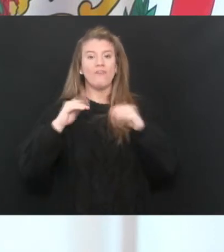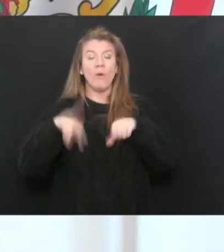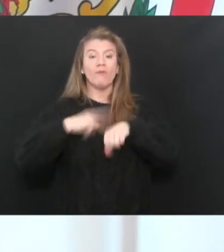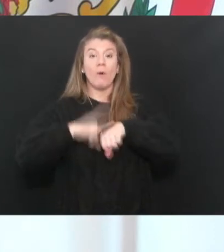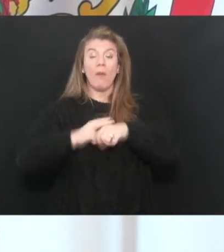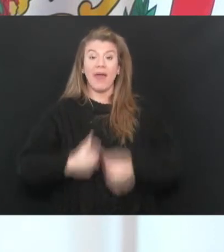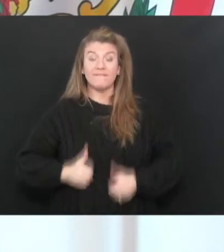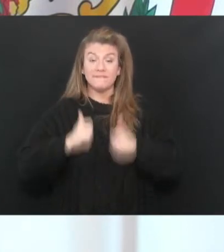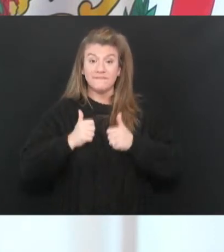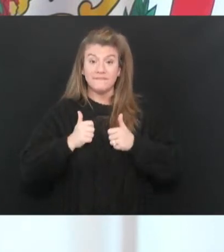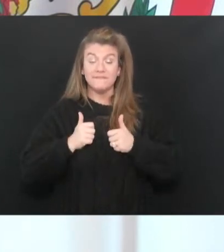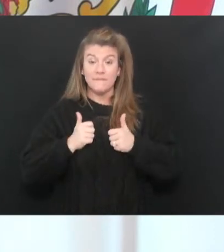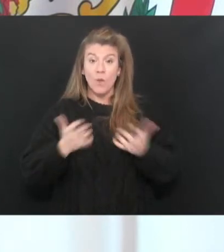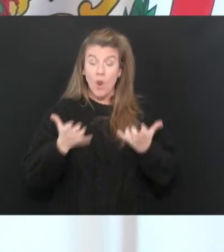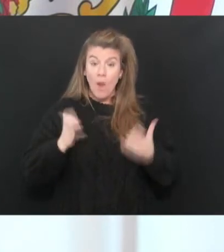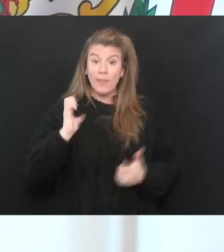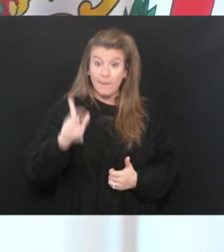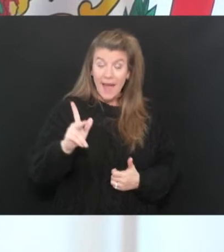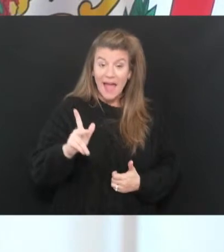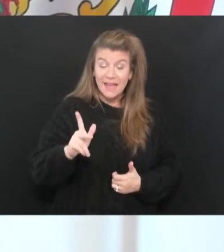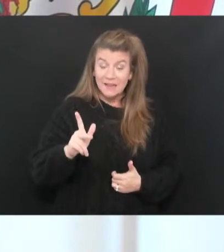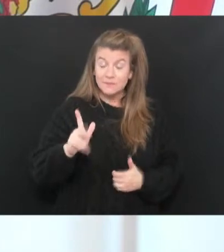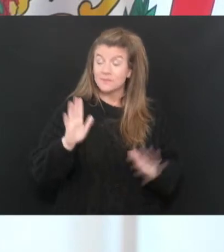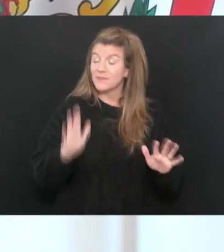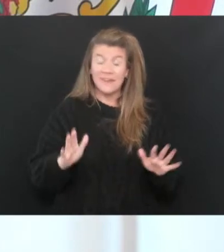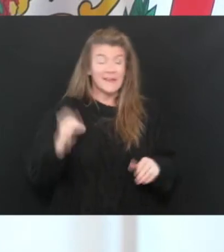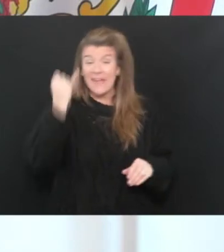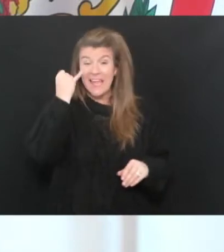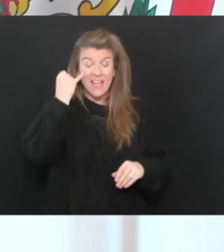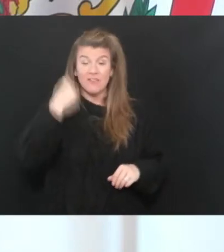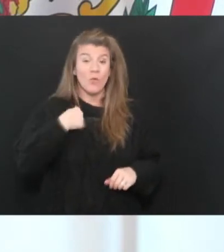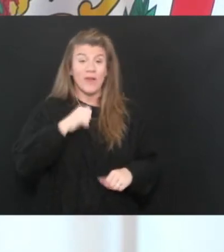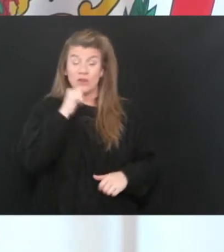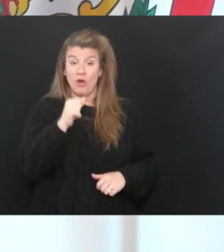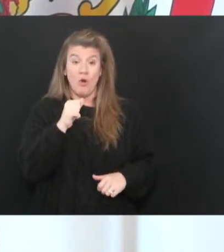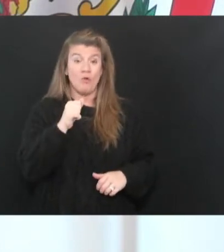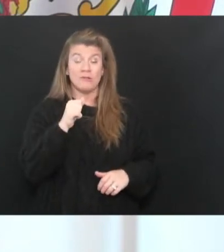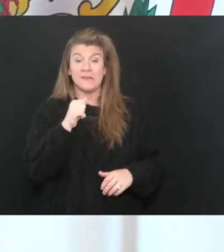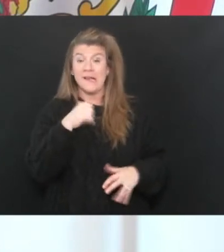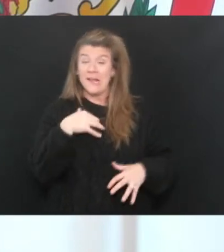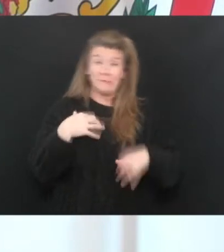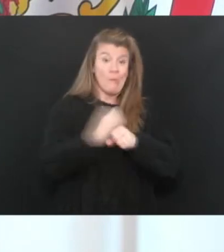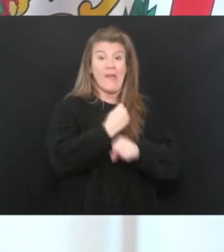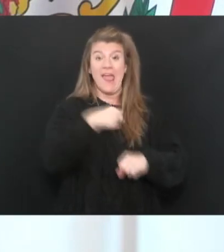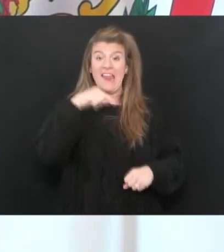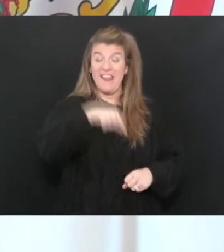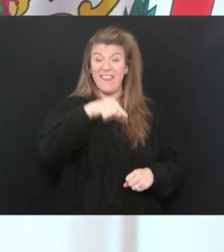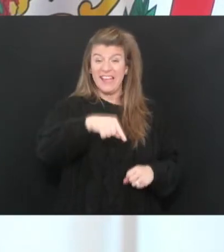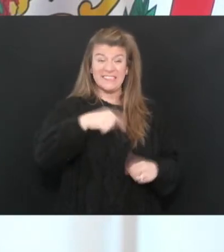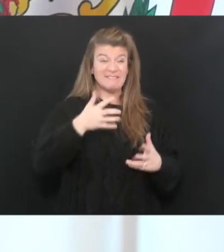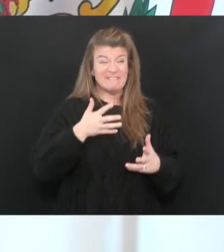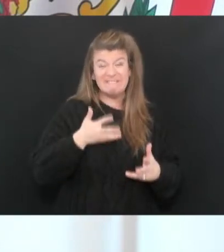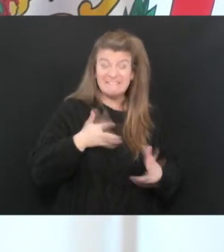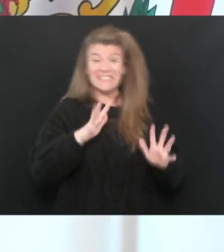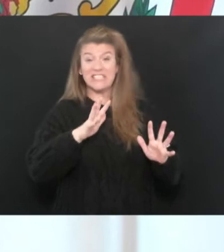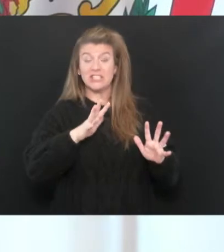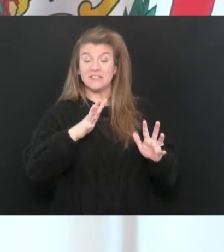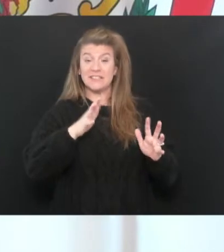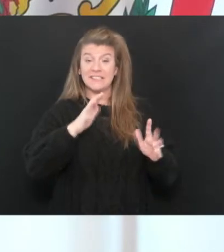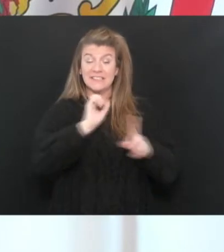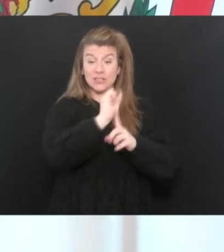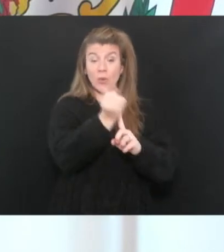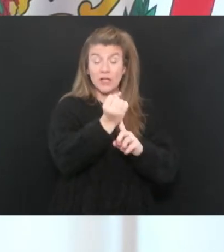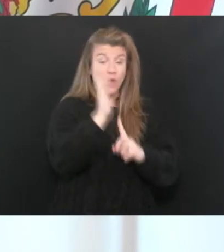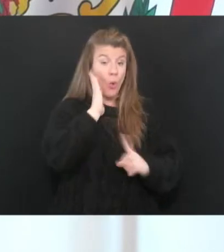normalcy. If we don't achieve the end stretch here, absolutely what